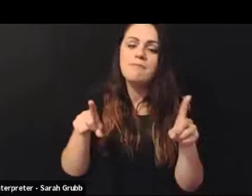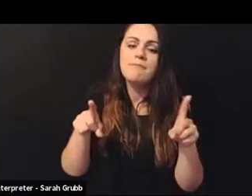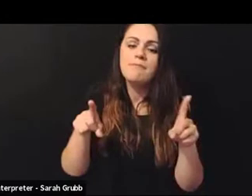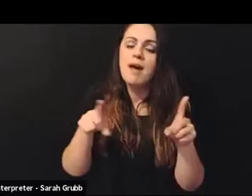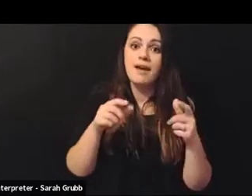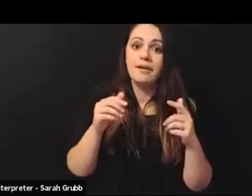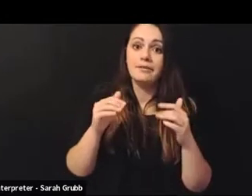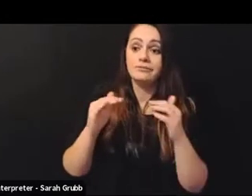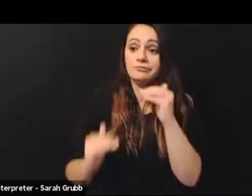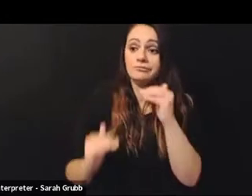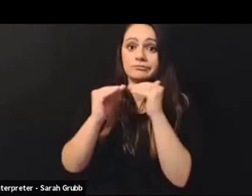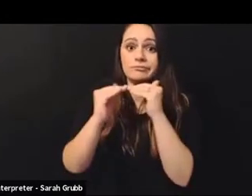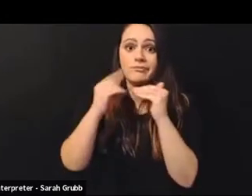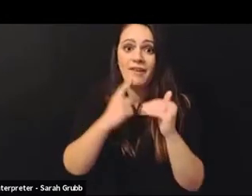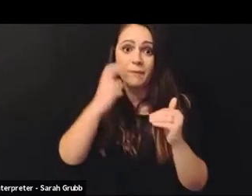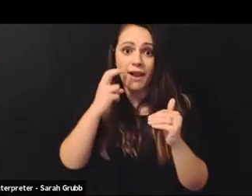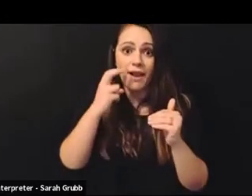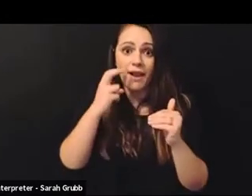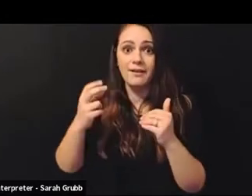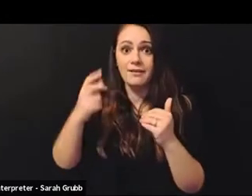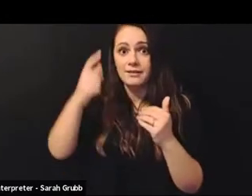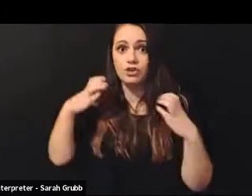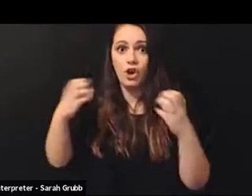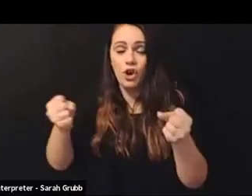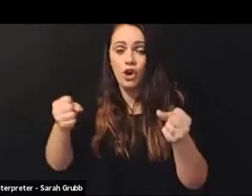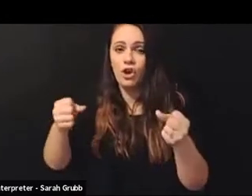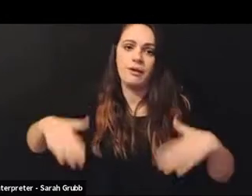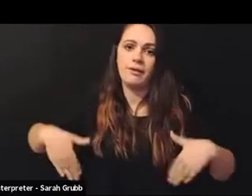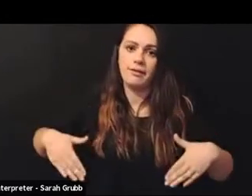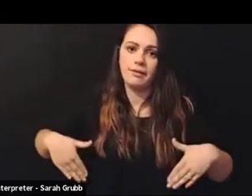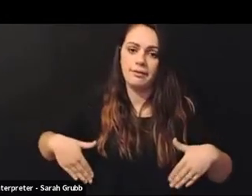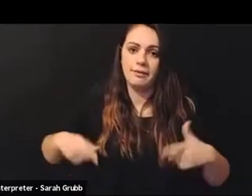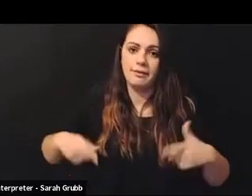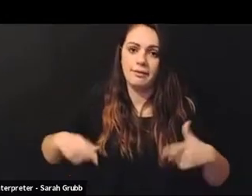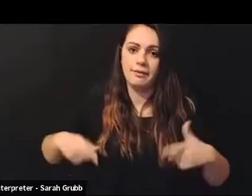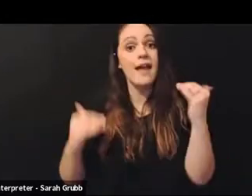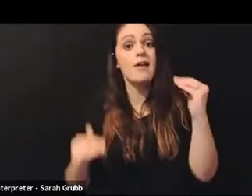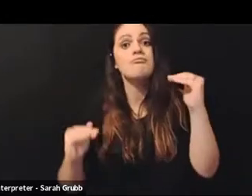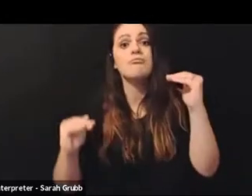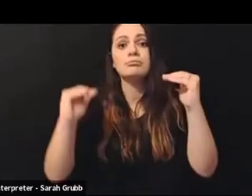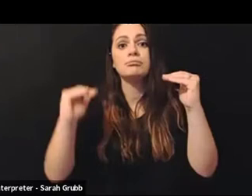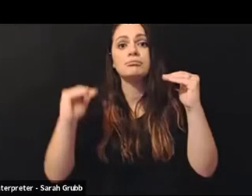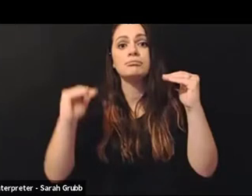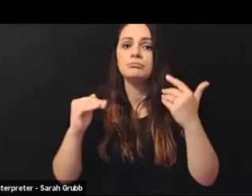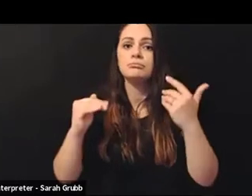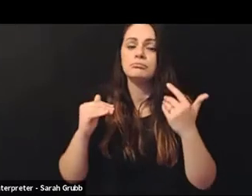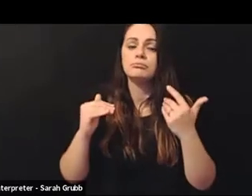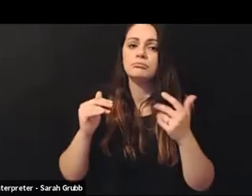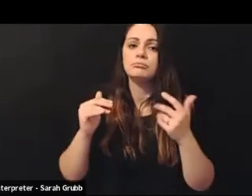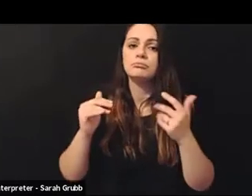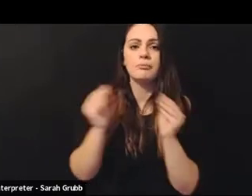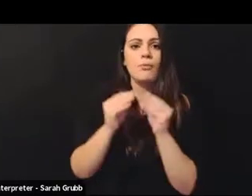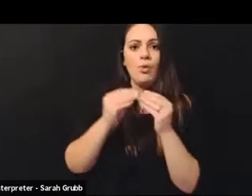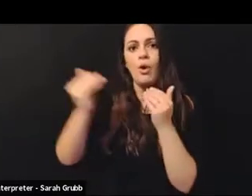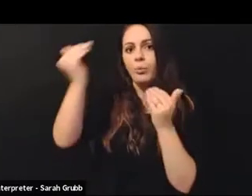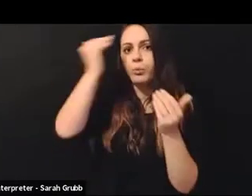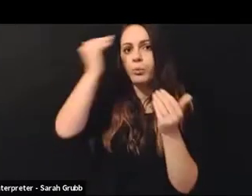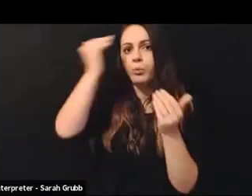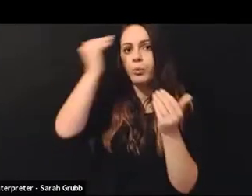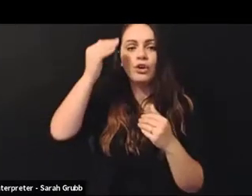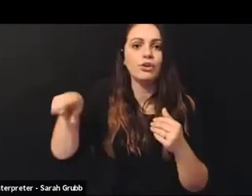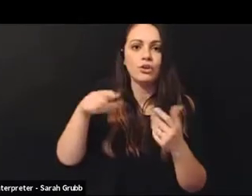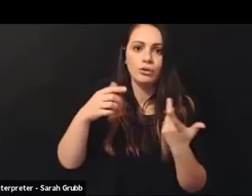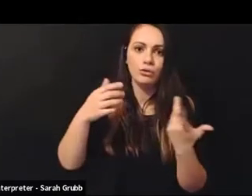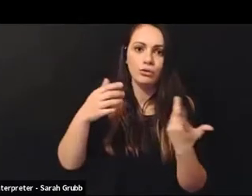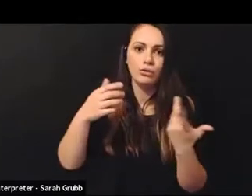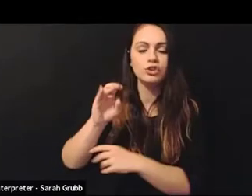blindness and charge syndrome, although it's really, really growing. Too, with the help of social media and so many advocates out there.